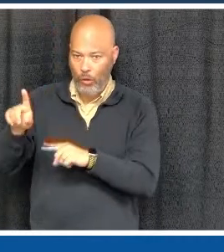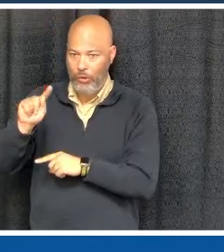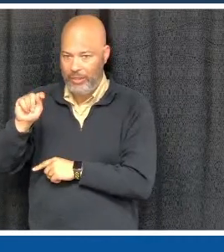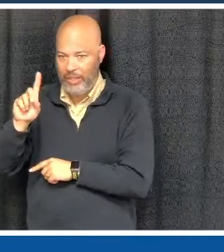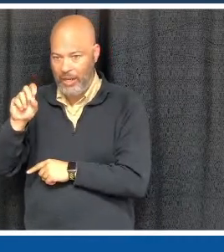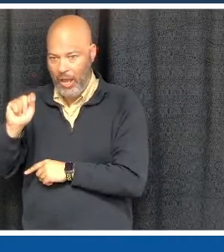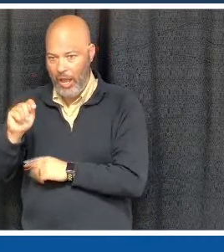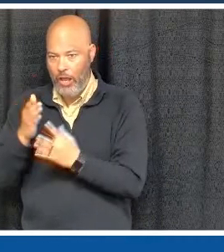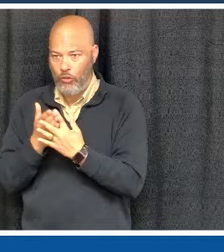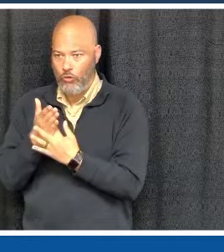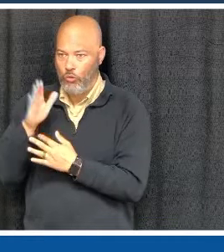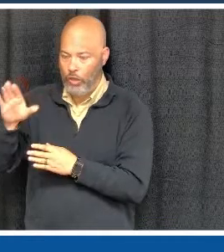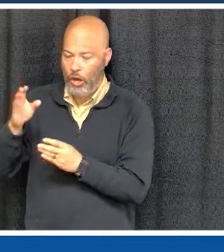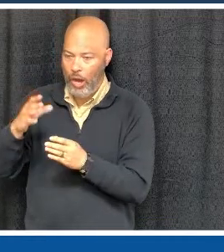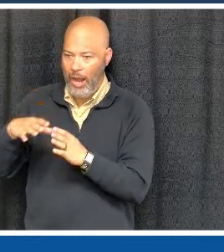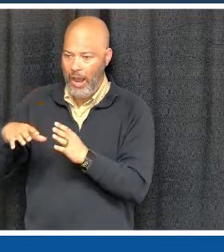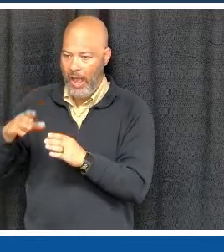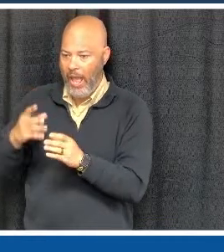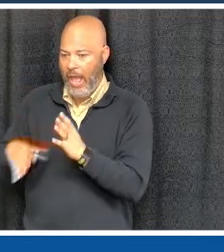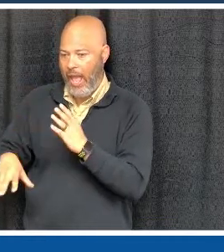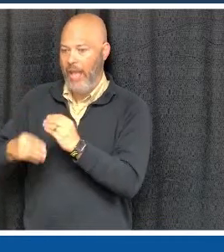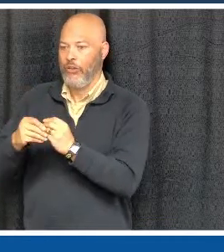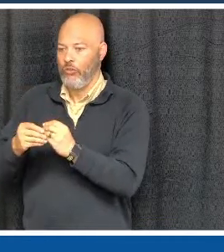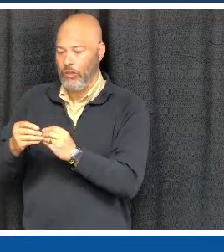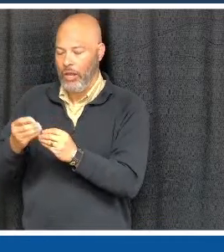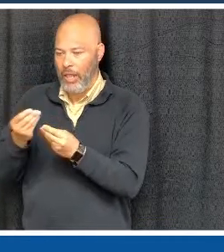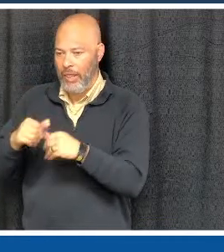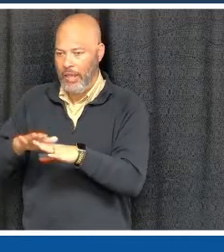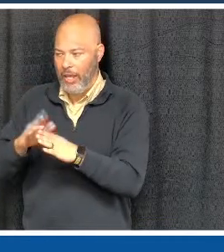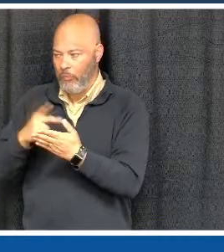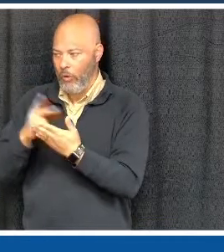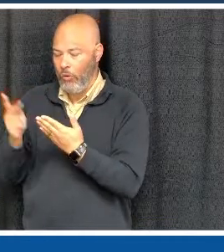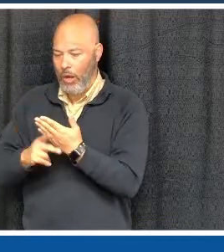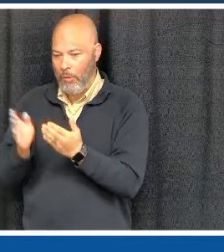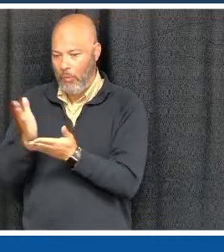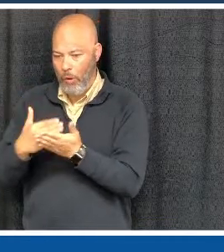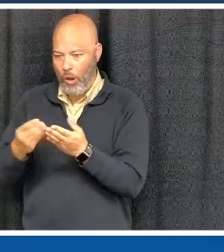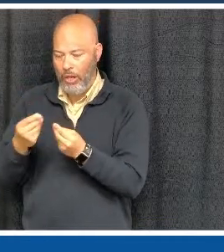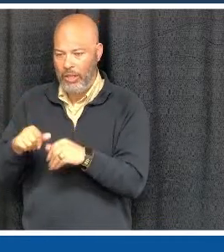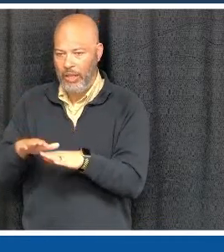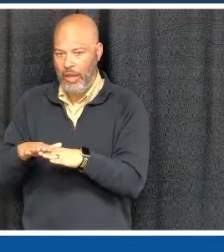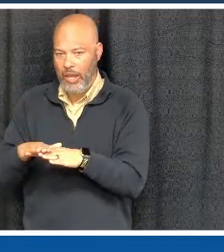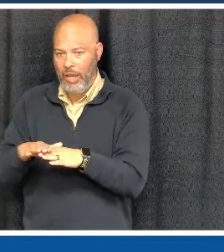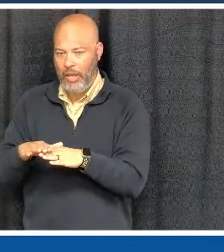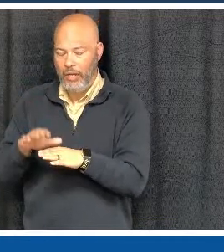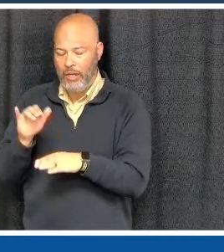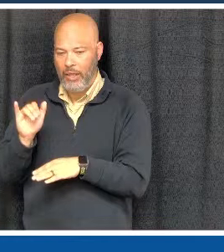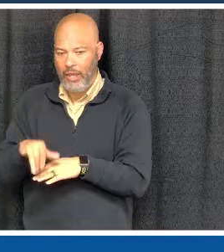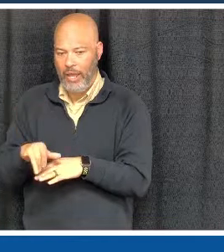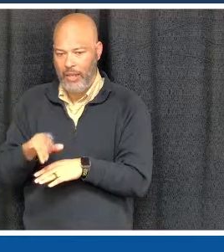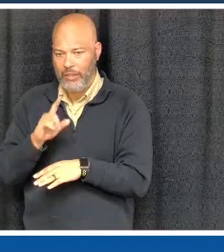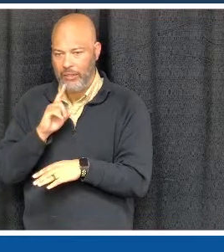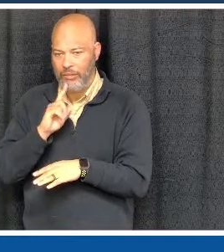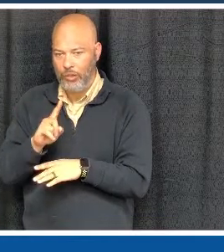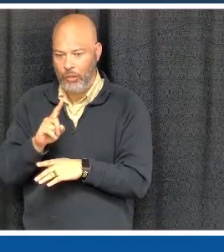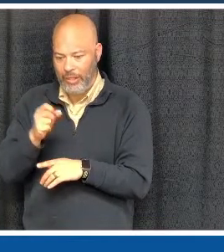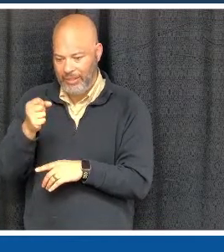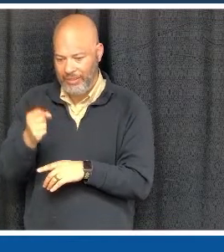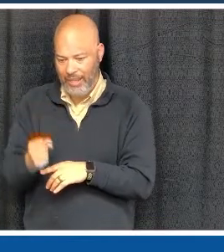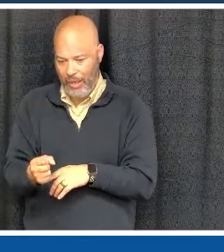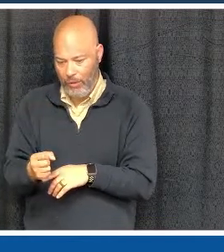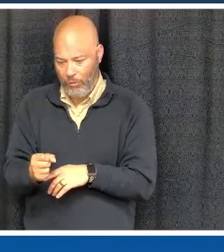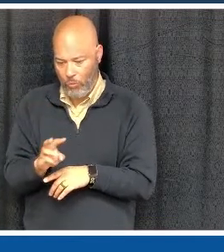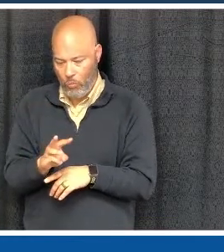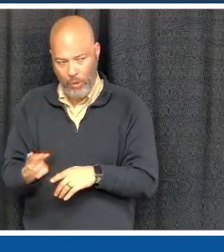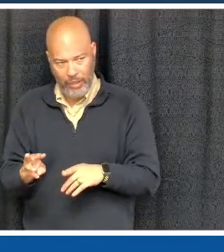request through their excess land program a portion of land that is to the